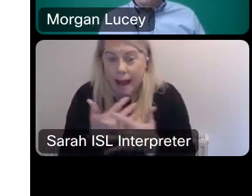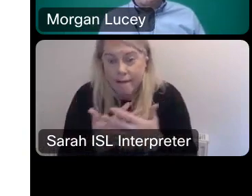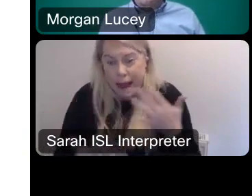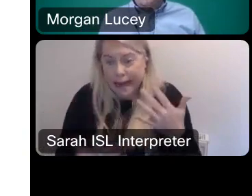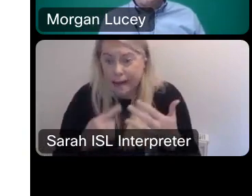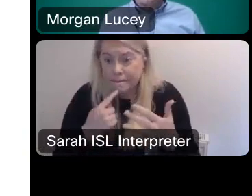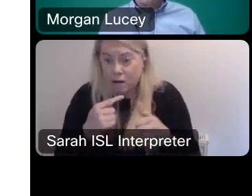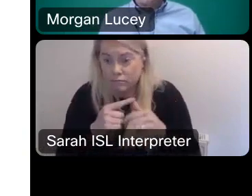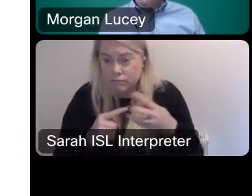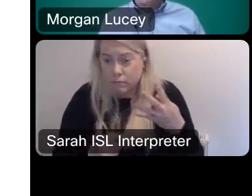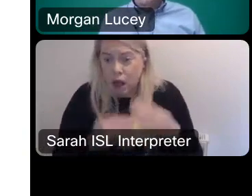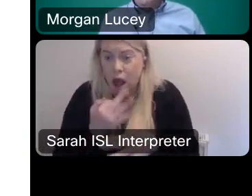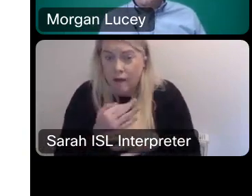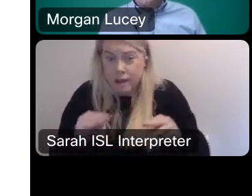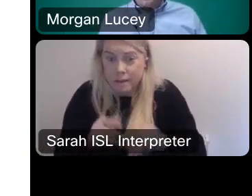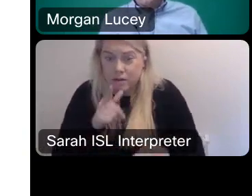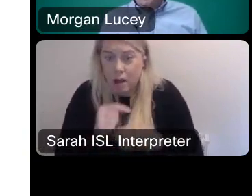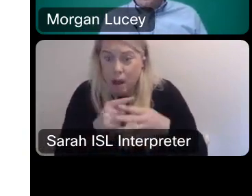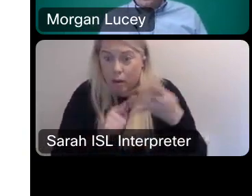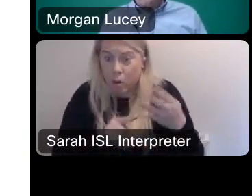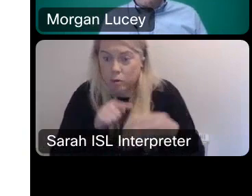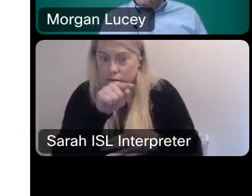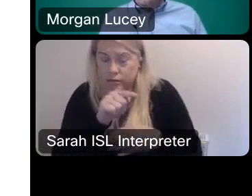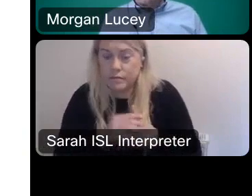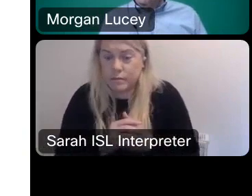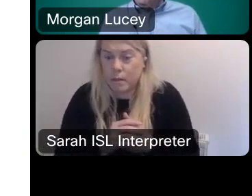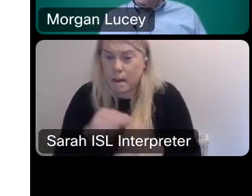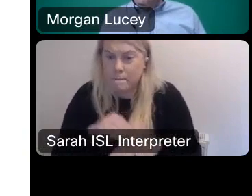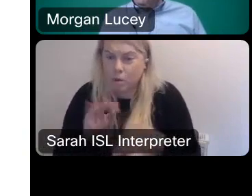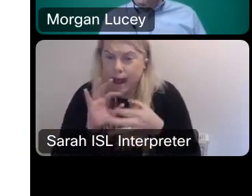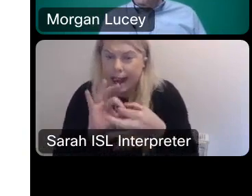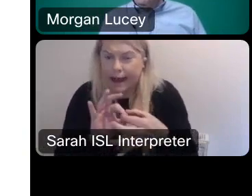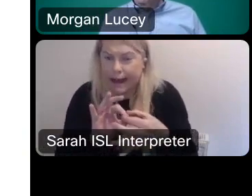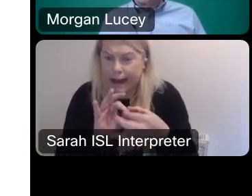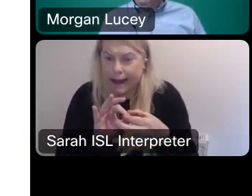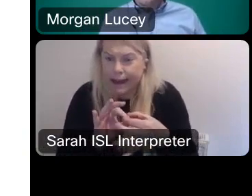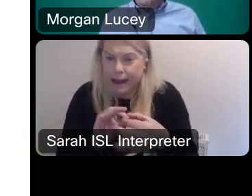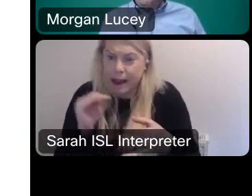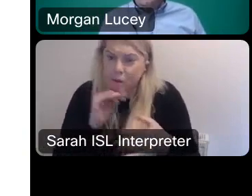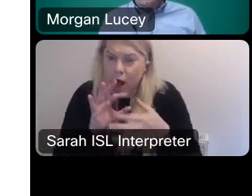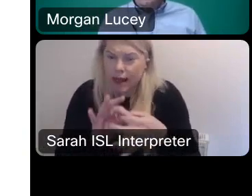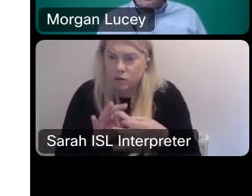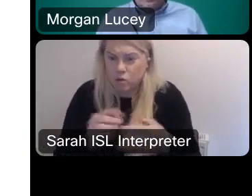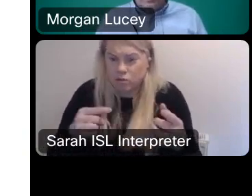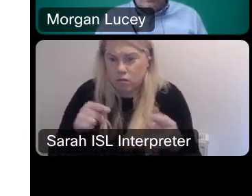that people often cite and we find are most relevant in terms of these types of issues.